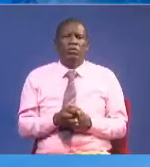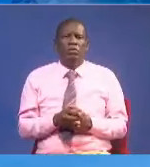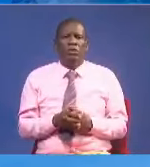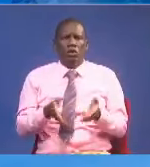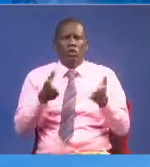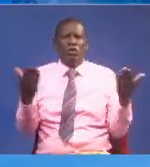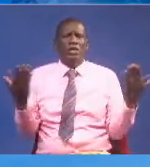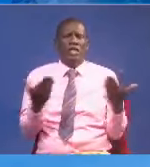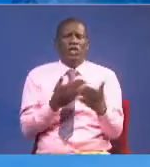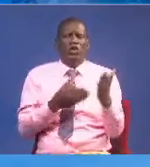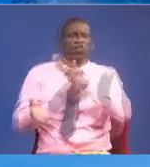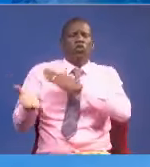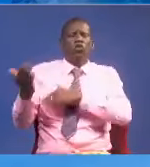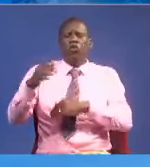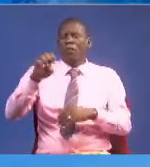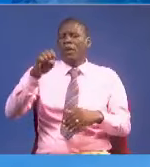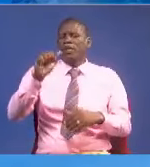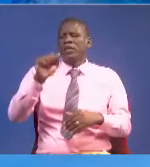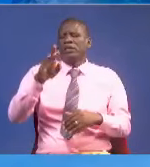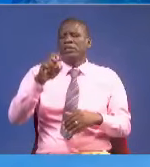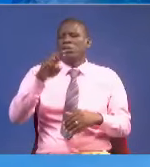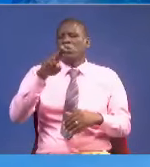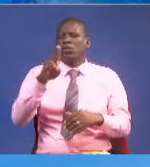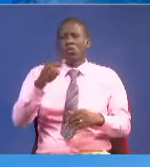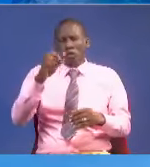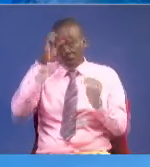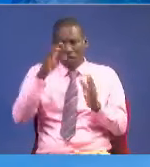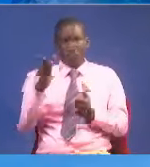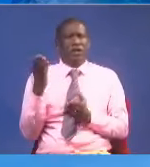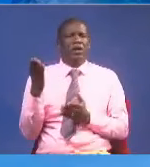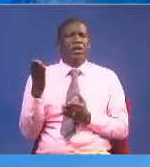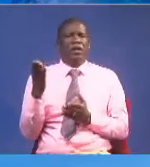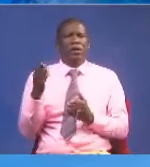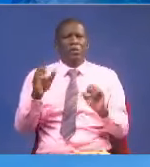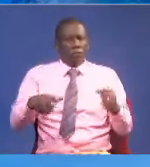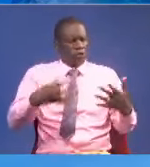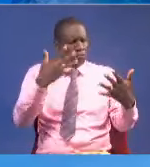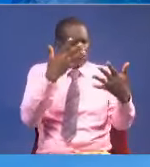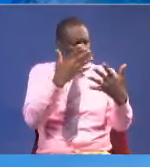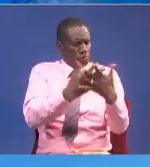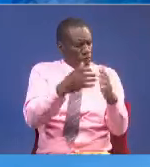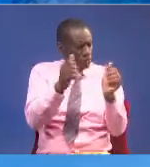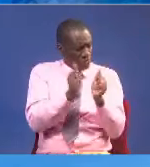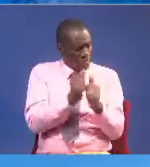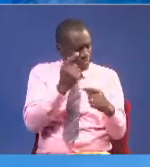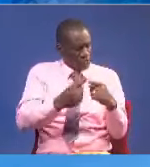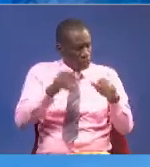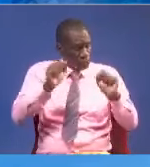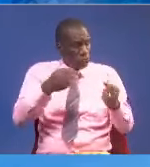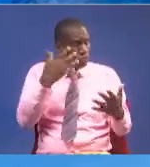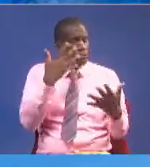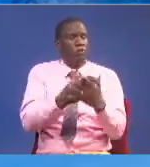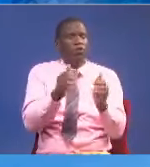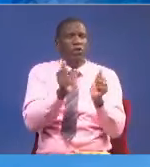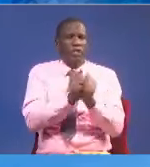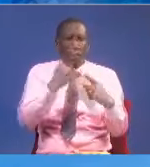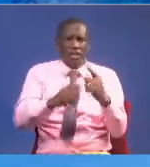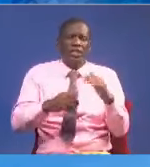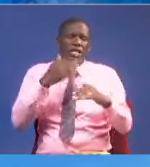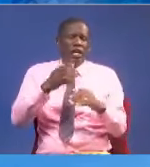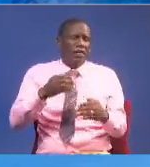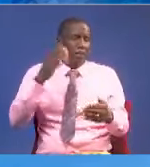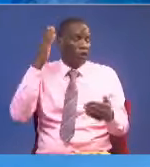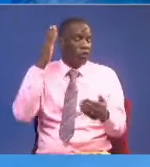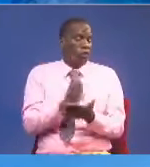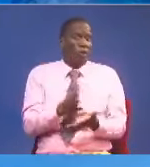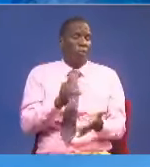Tonight, former Samburu governor Moses Lenolkulal is staring at a jail term of 10 years after being convicted of corruptly receiving more than